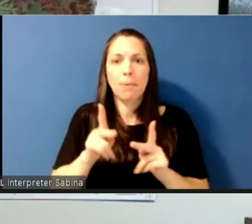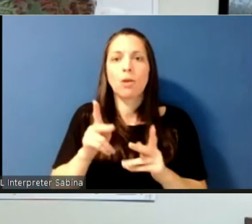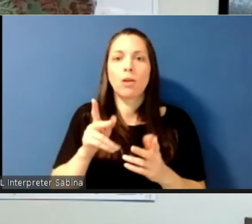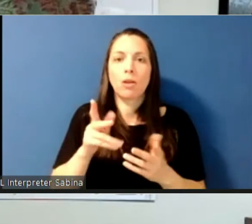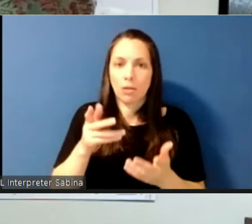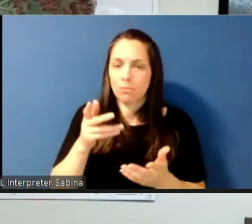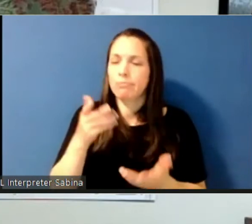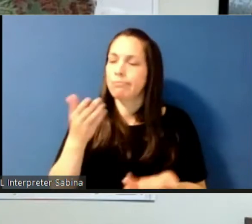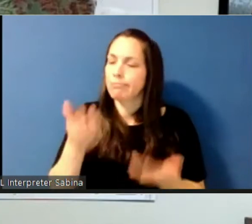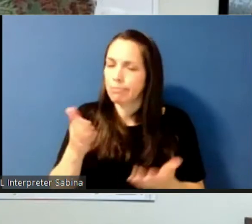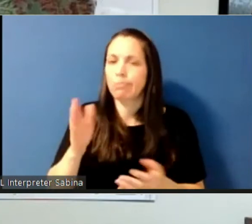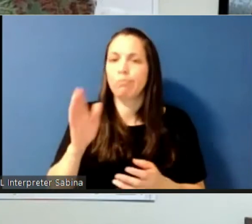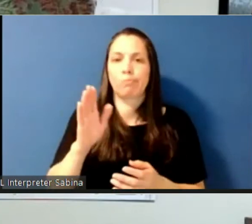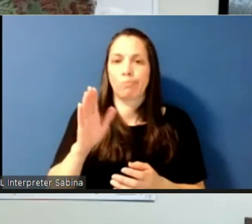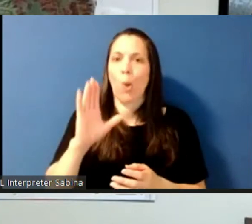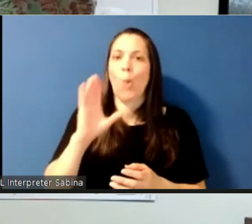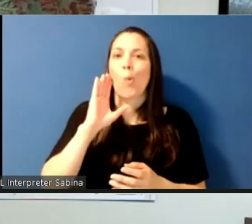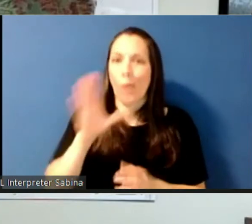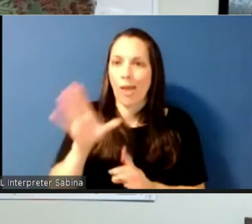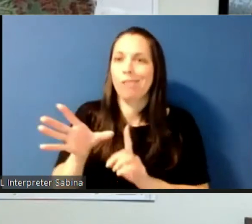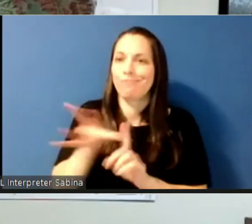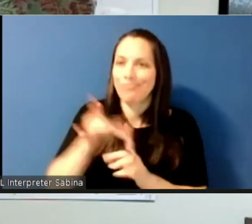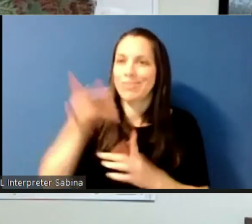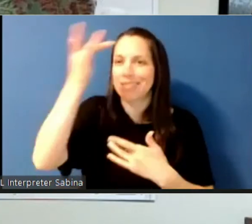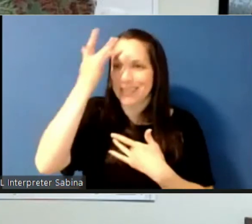sick after they've been vaccinated.